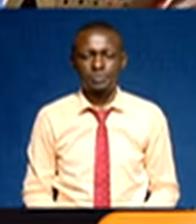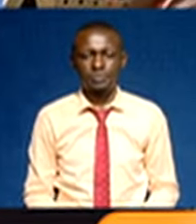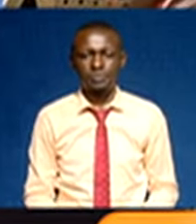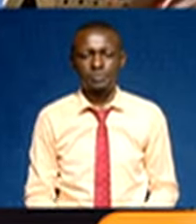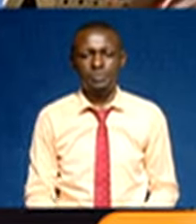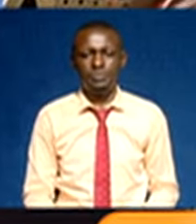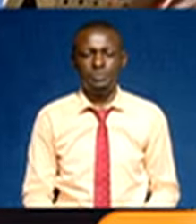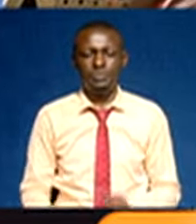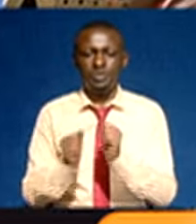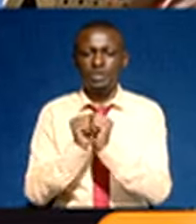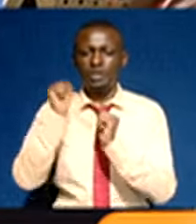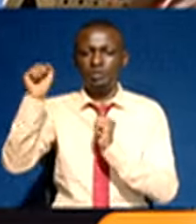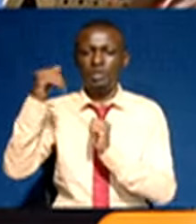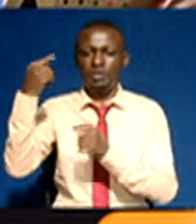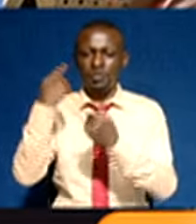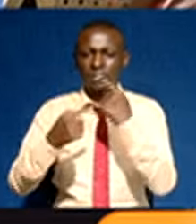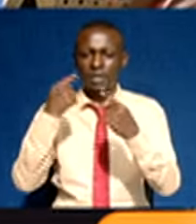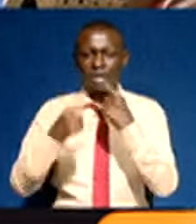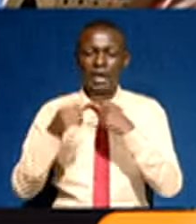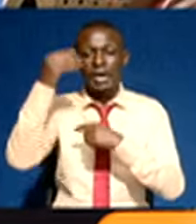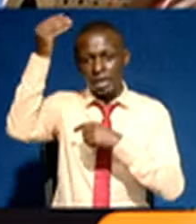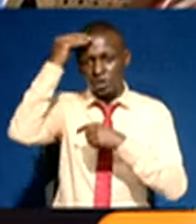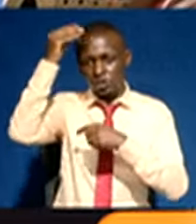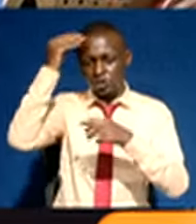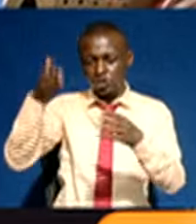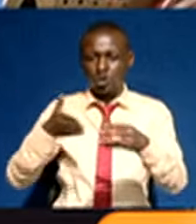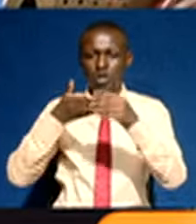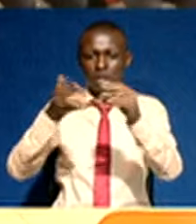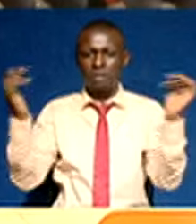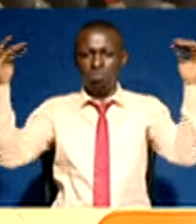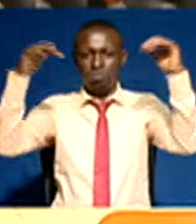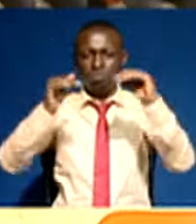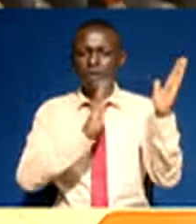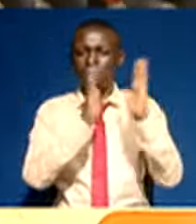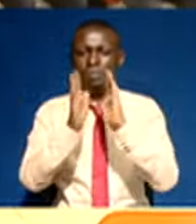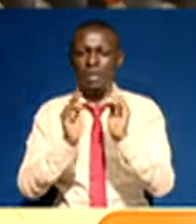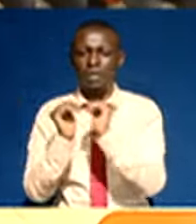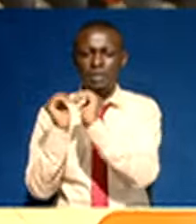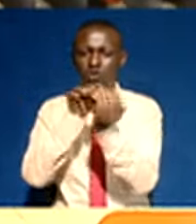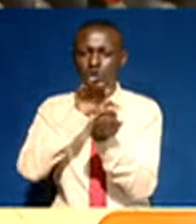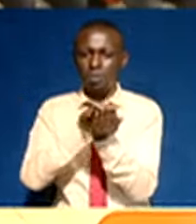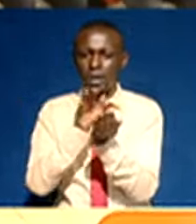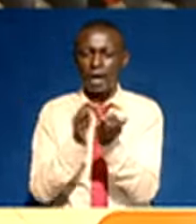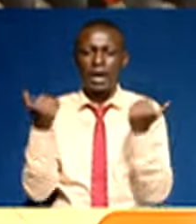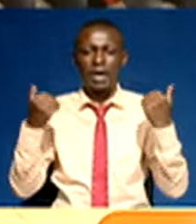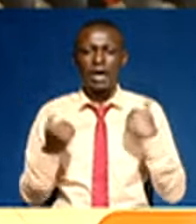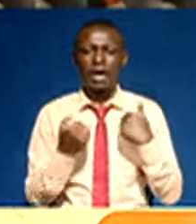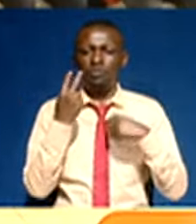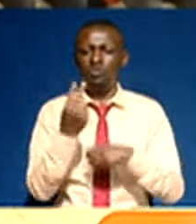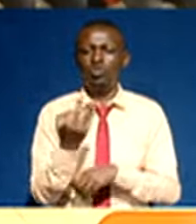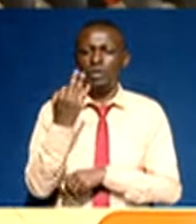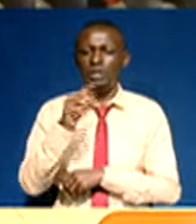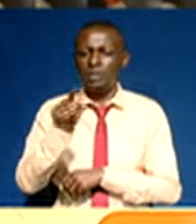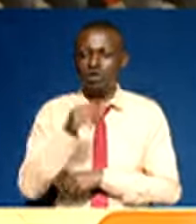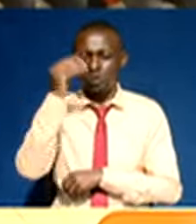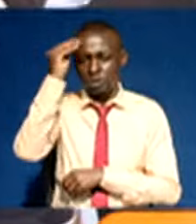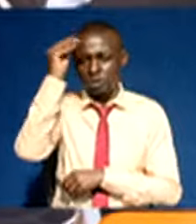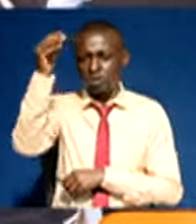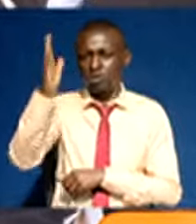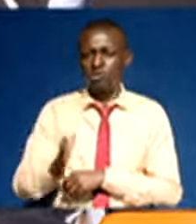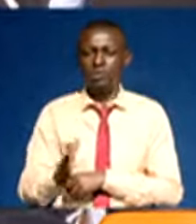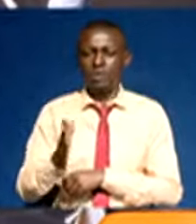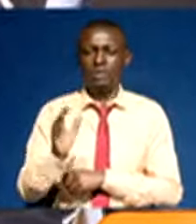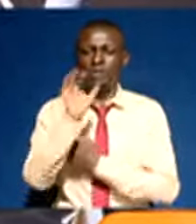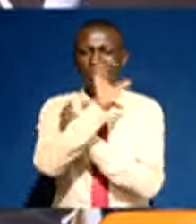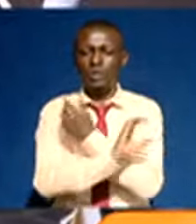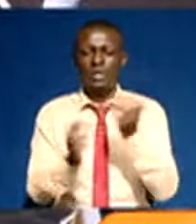The 15th Annual Education Leadership Congress organized by Equity Bank attracted 23,101 scholars countrywide with